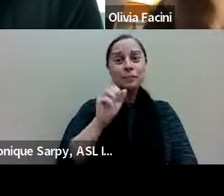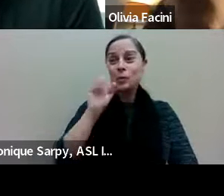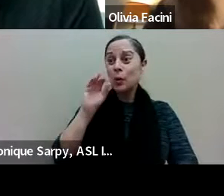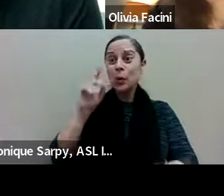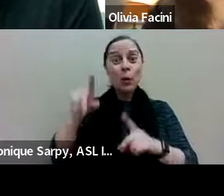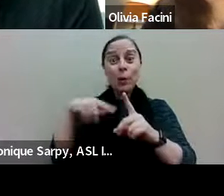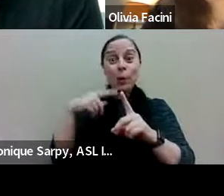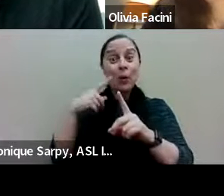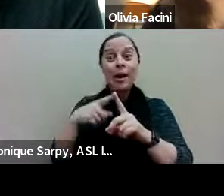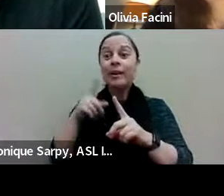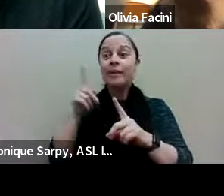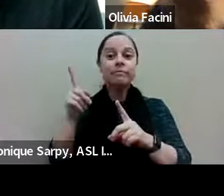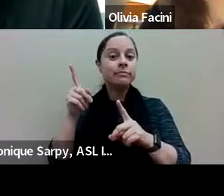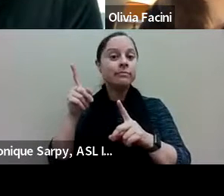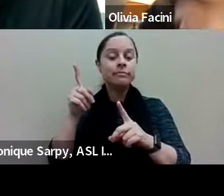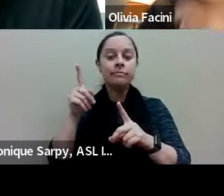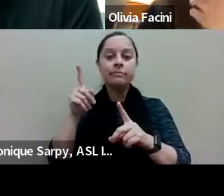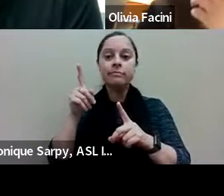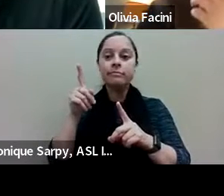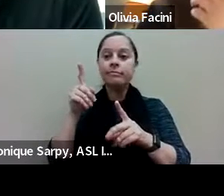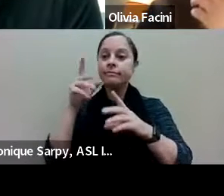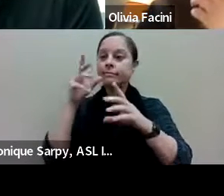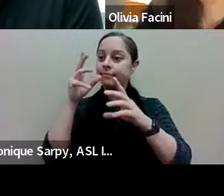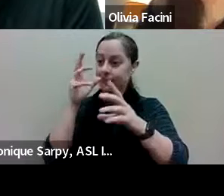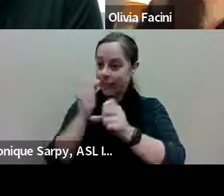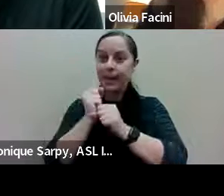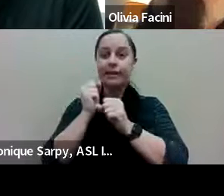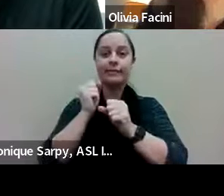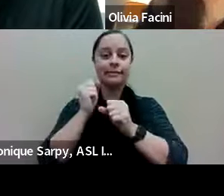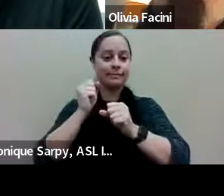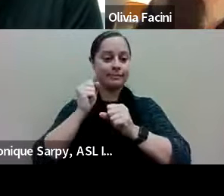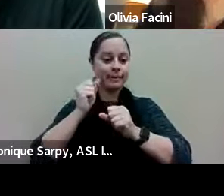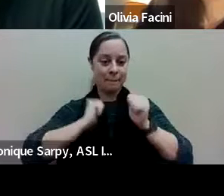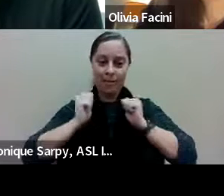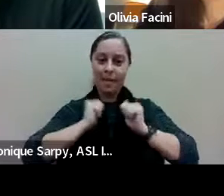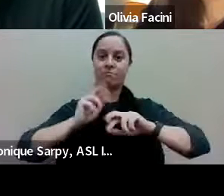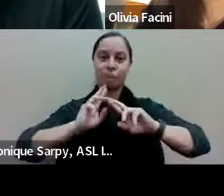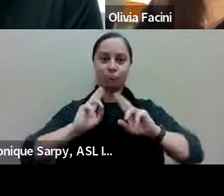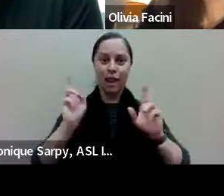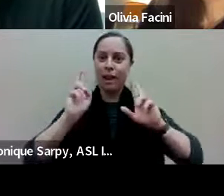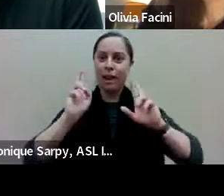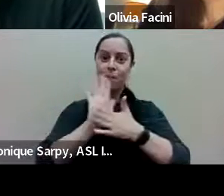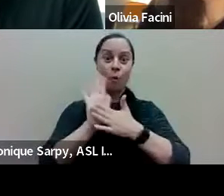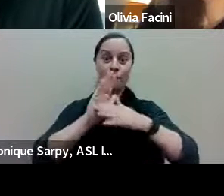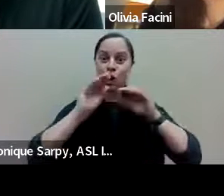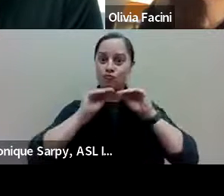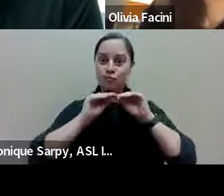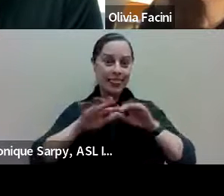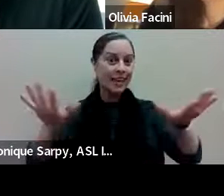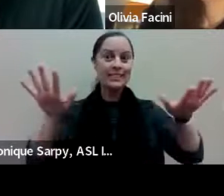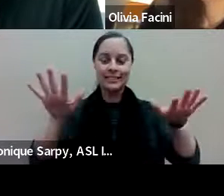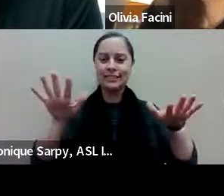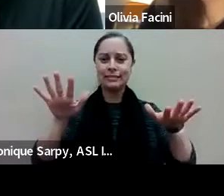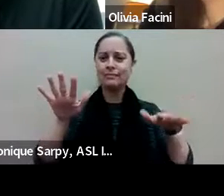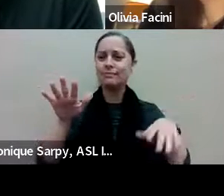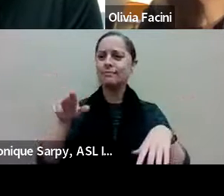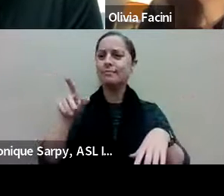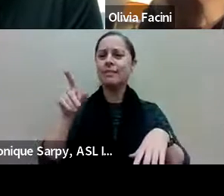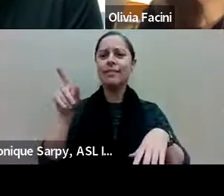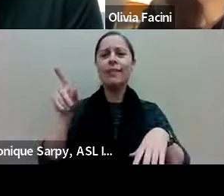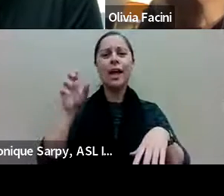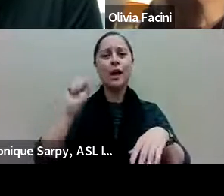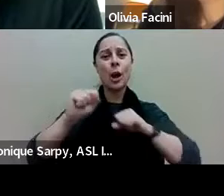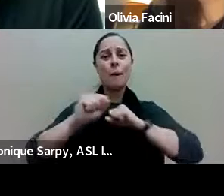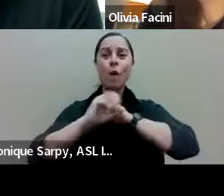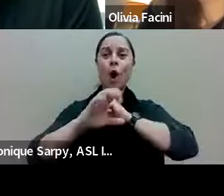whatever play or whatever movie release, so that they can be able to market it